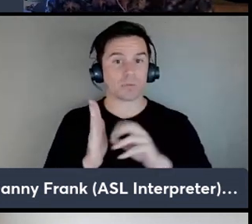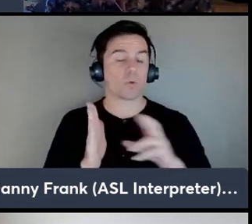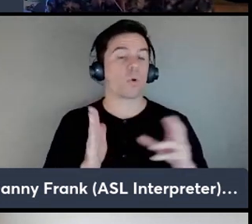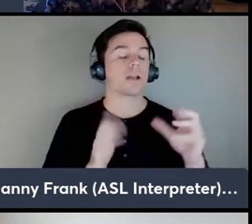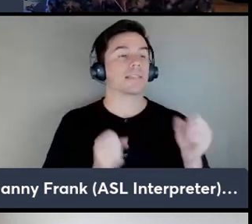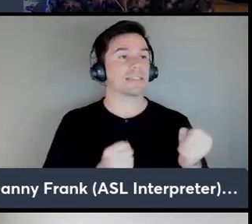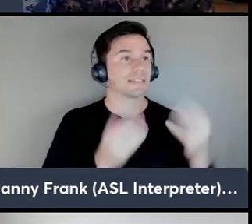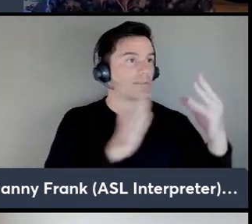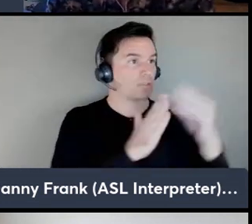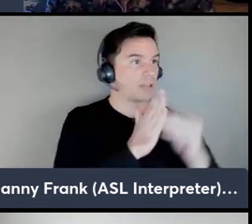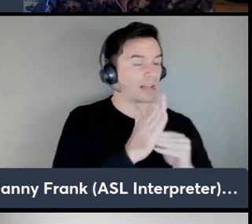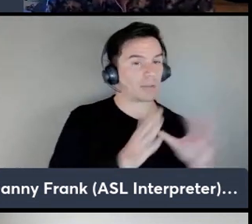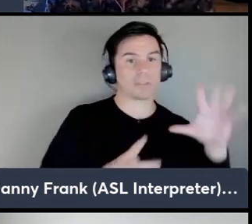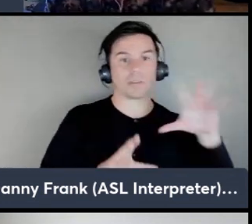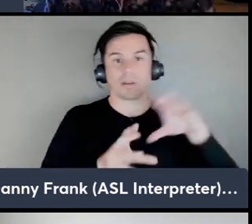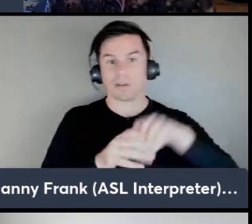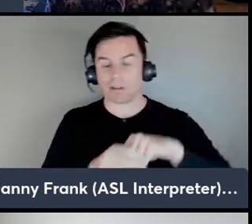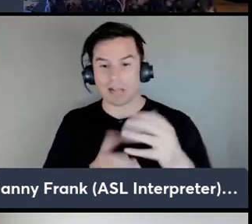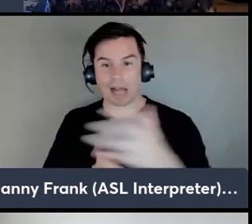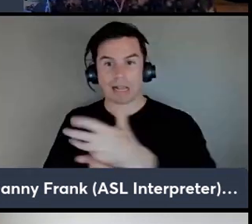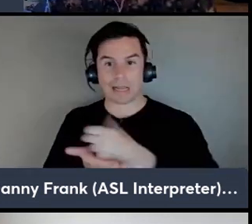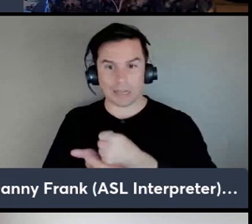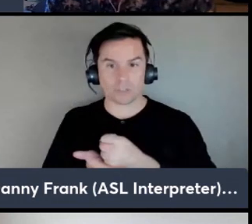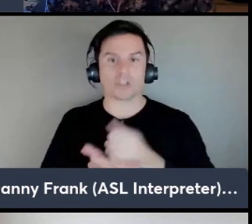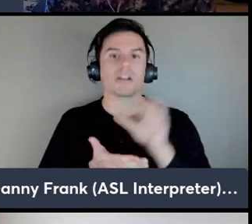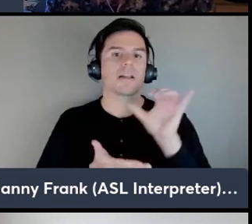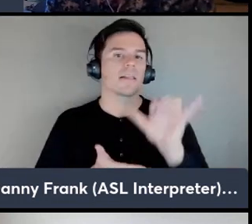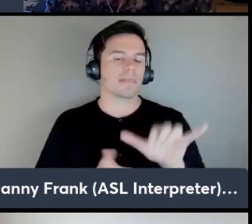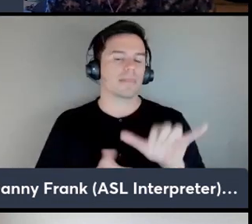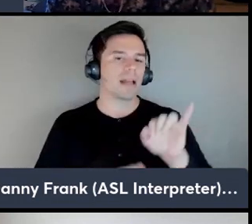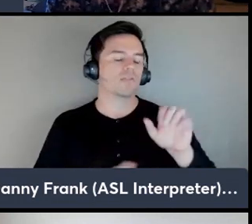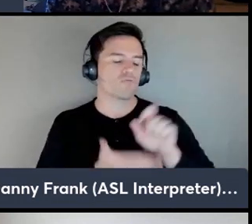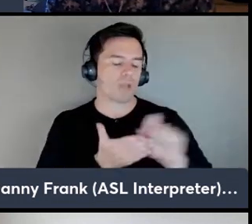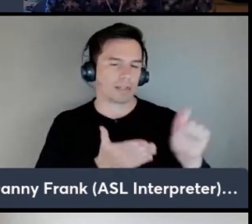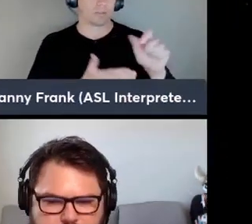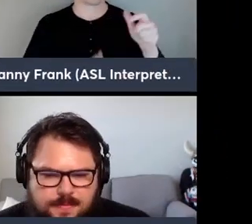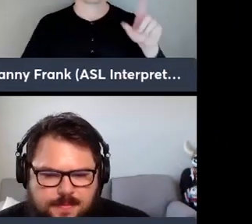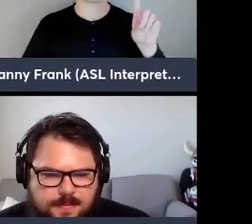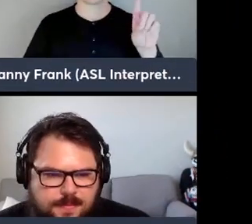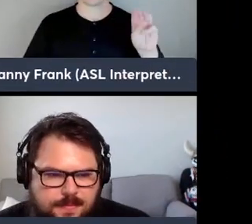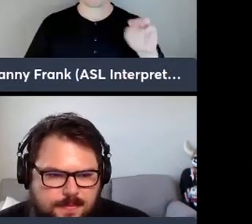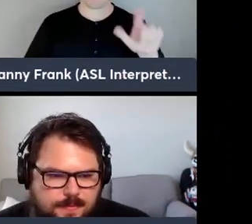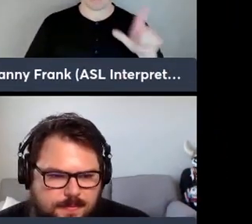insert. And with DML auditing, we would actually record that in history.